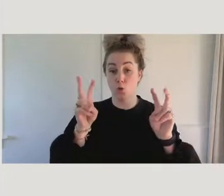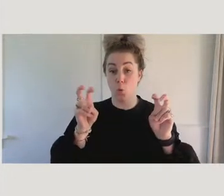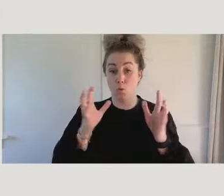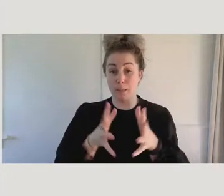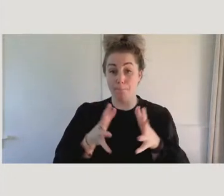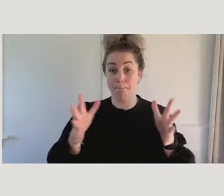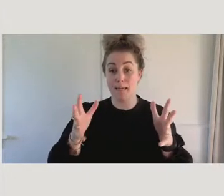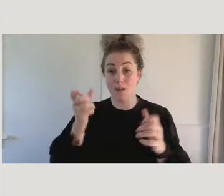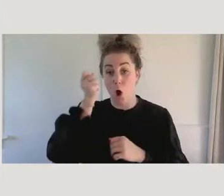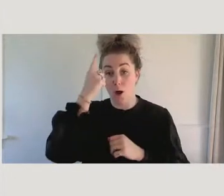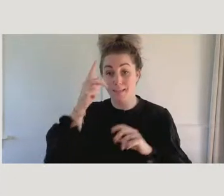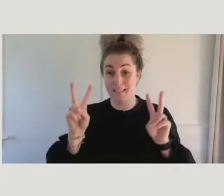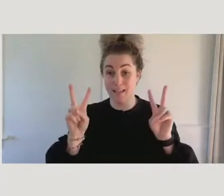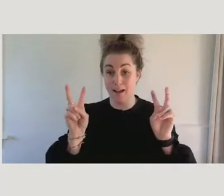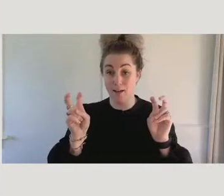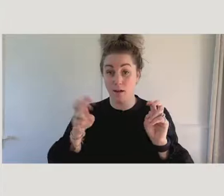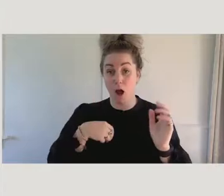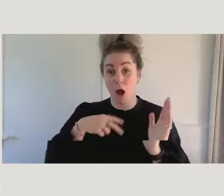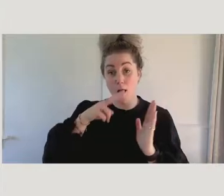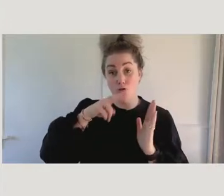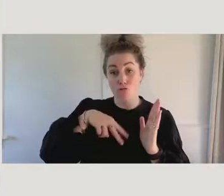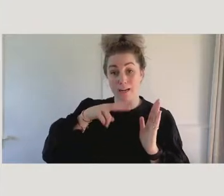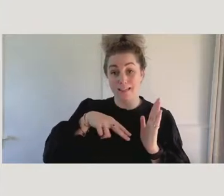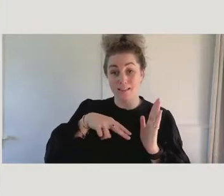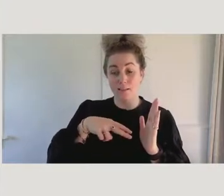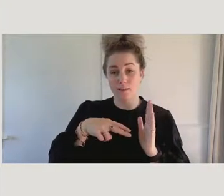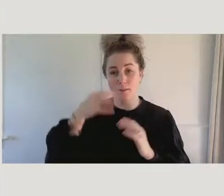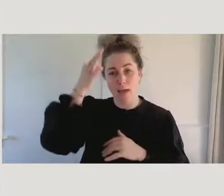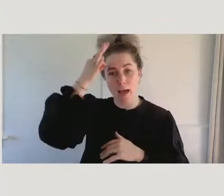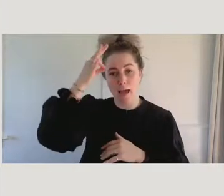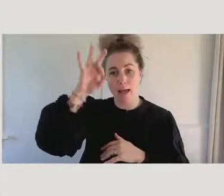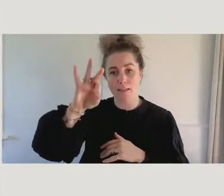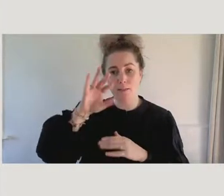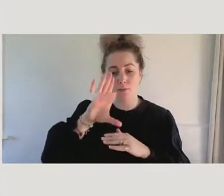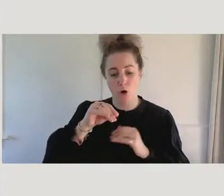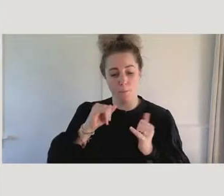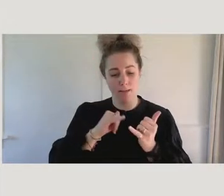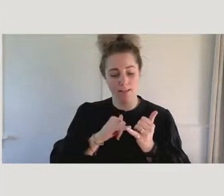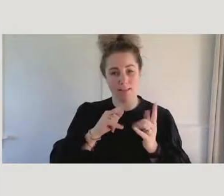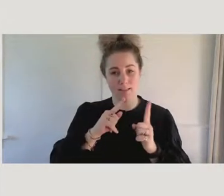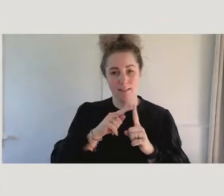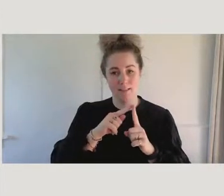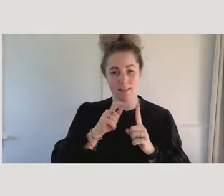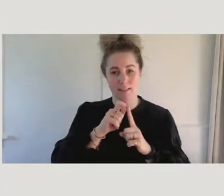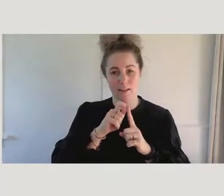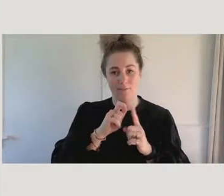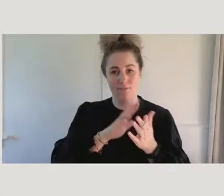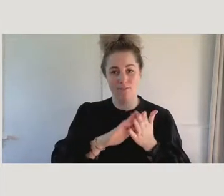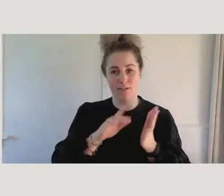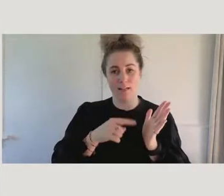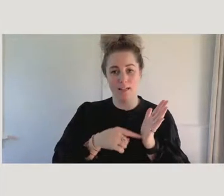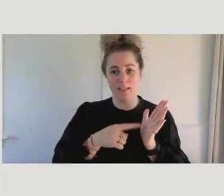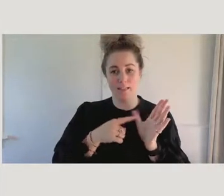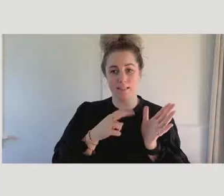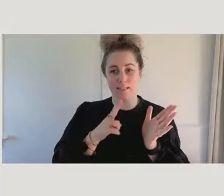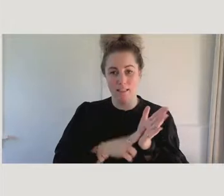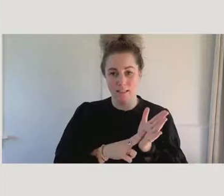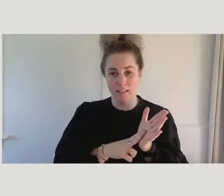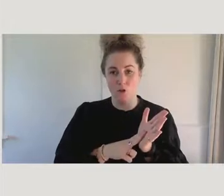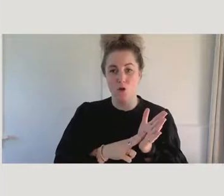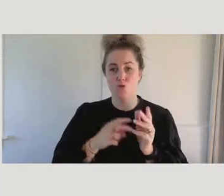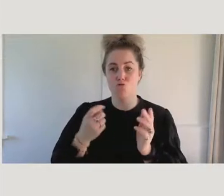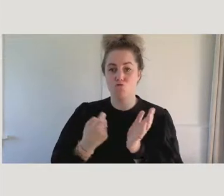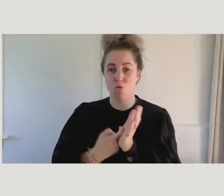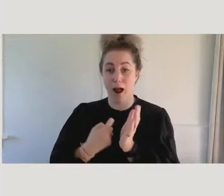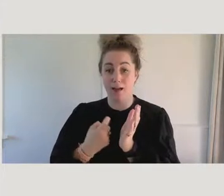reading um the hints of sift and Rani who was a cook Island artist in